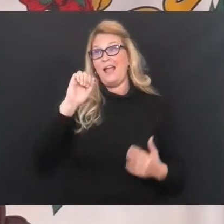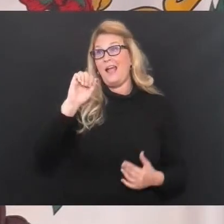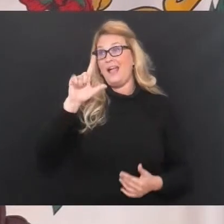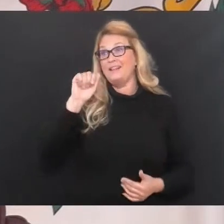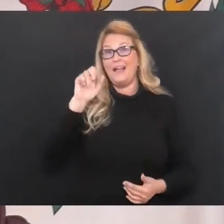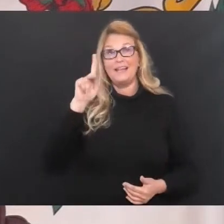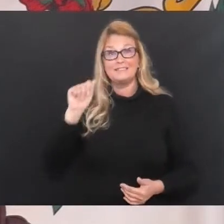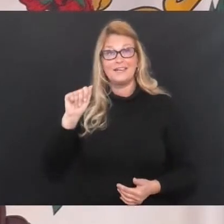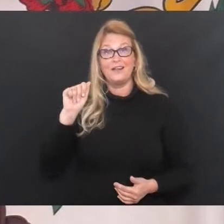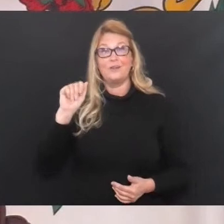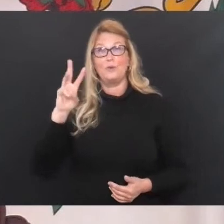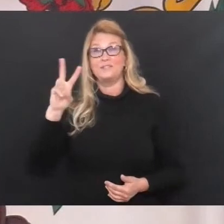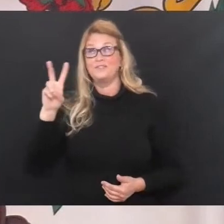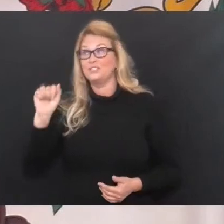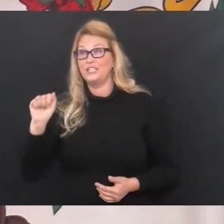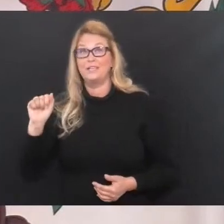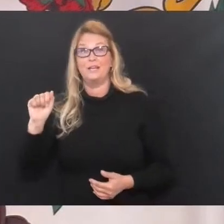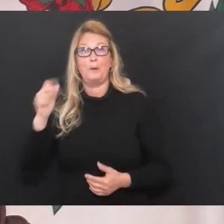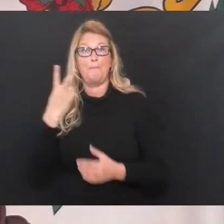led the way.